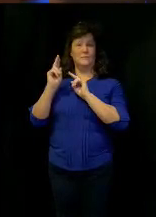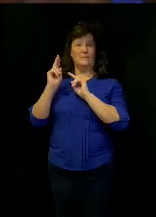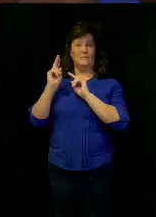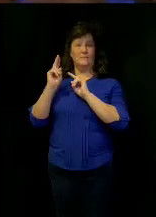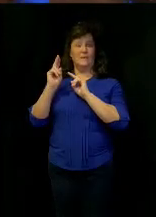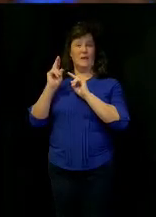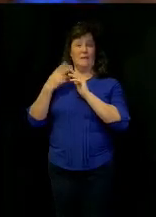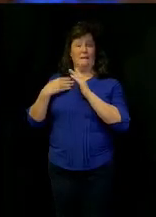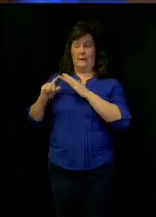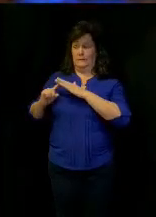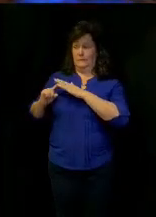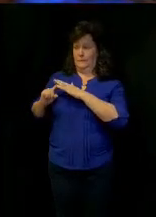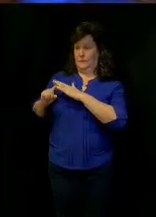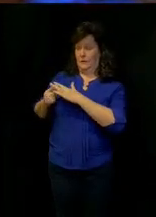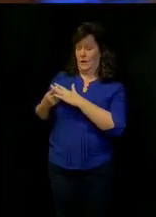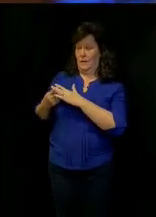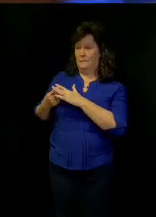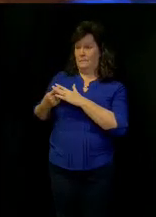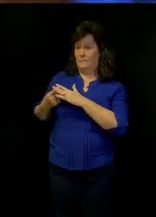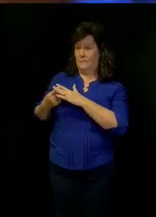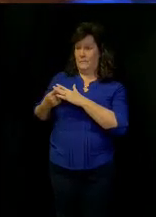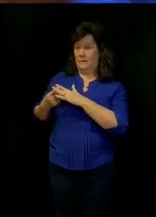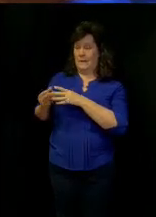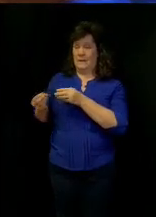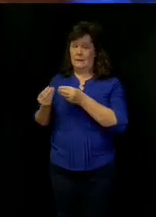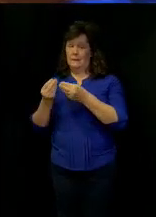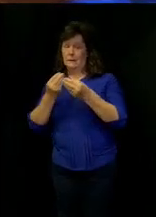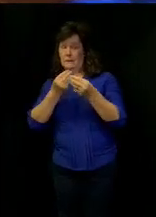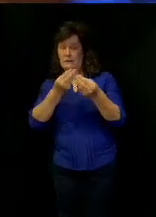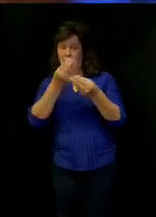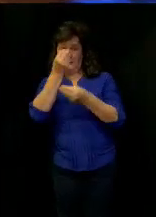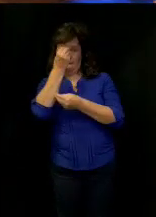origin gives them information